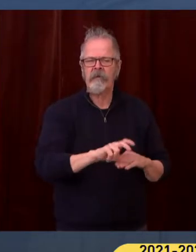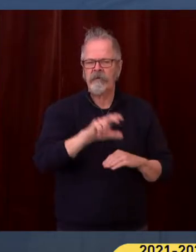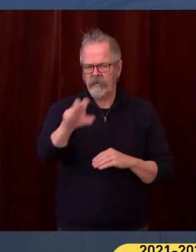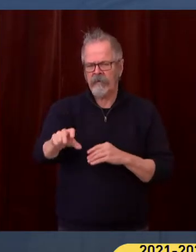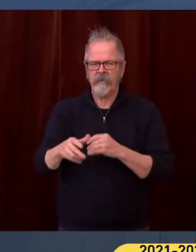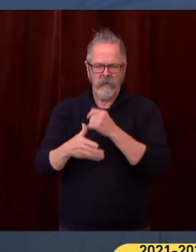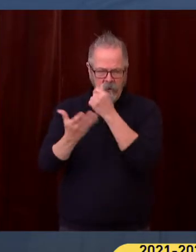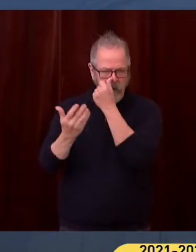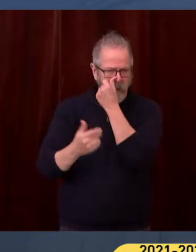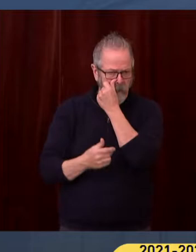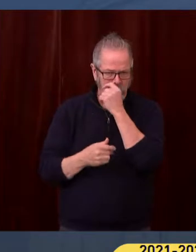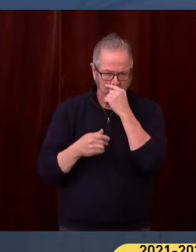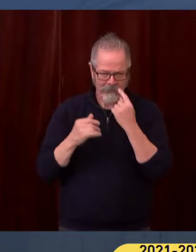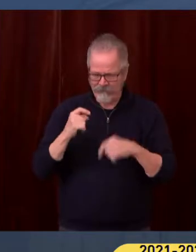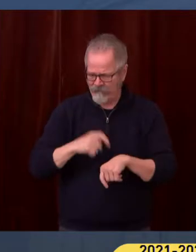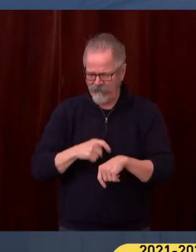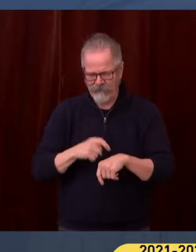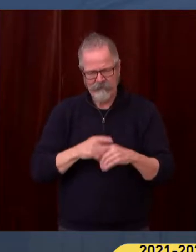this investment.